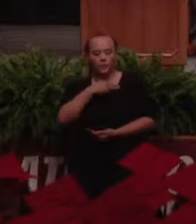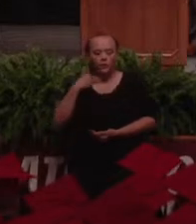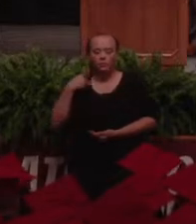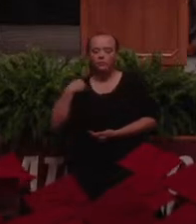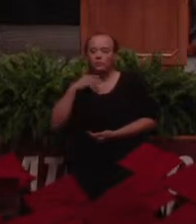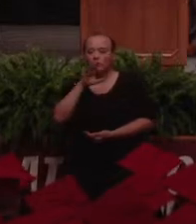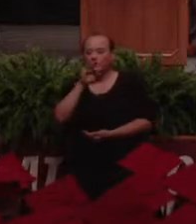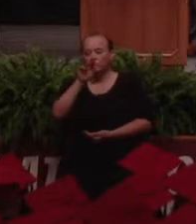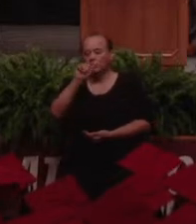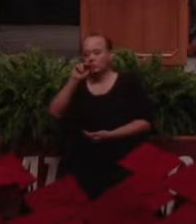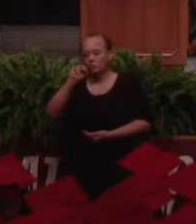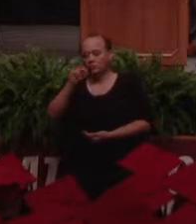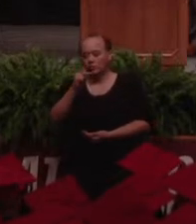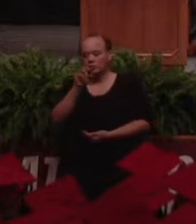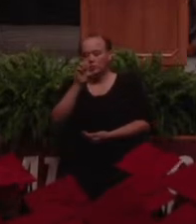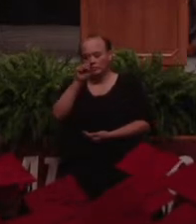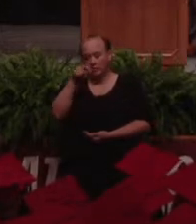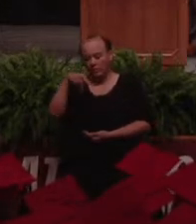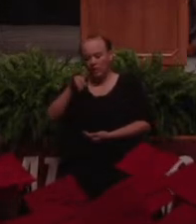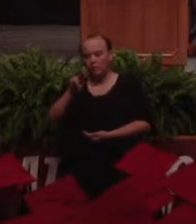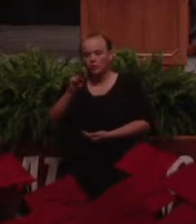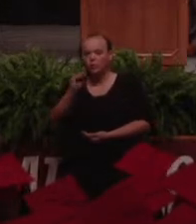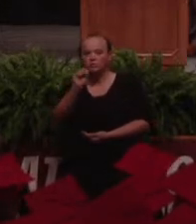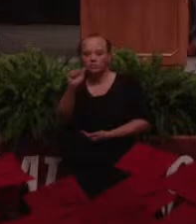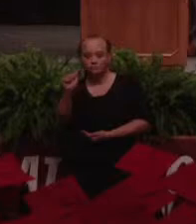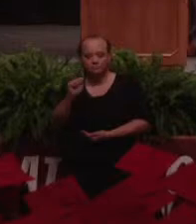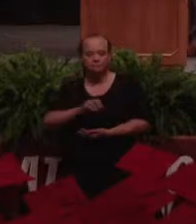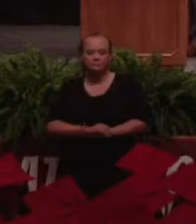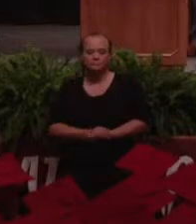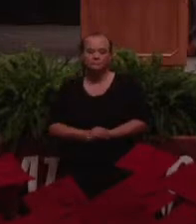Member Frank Espinosa.